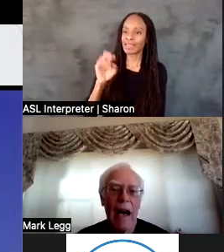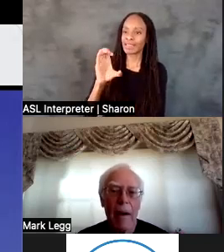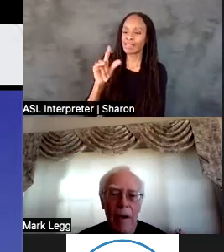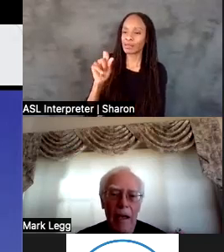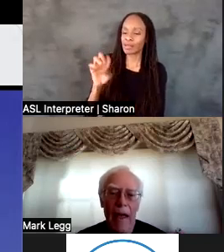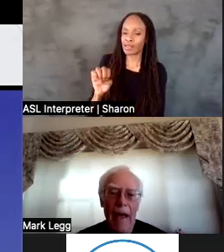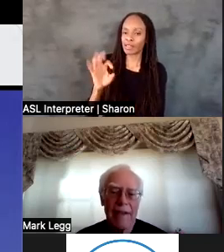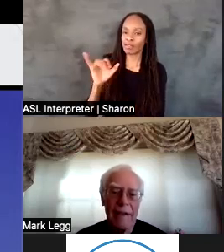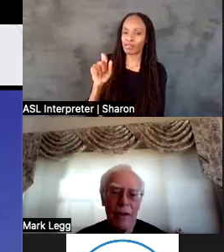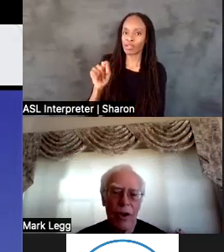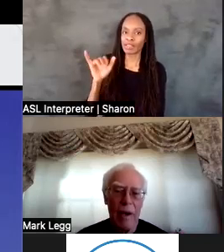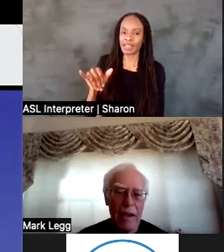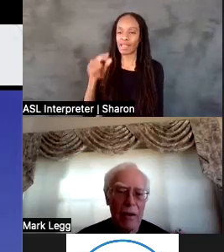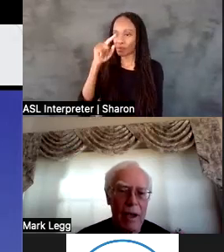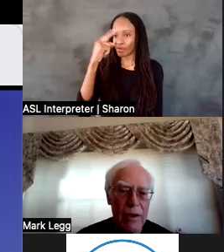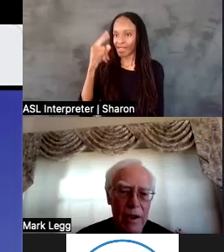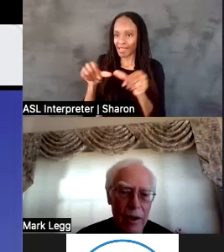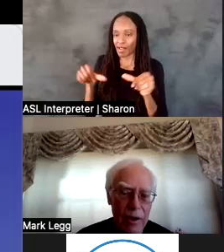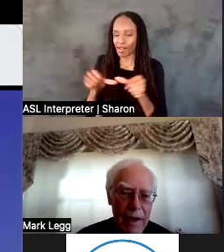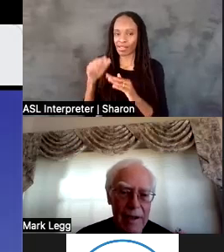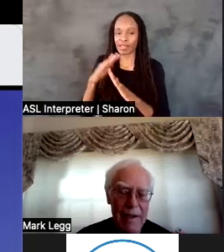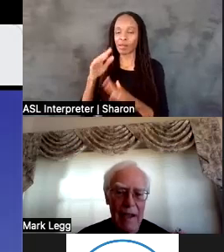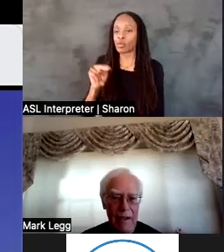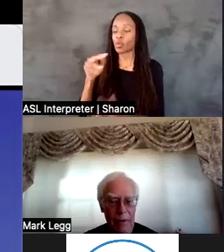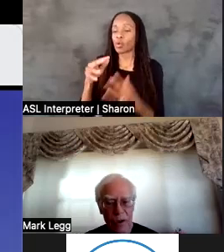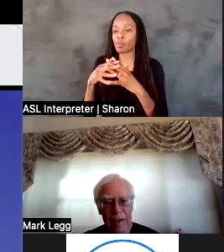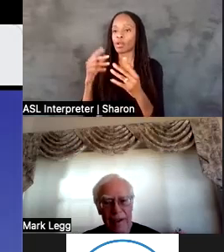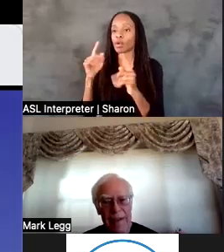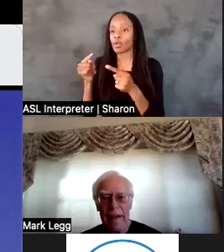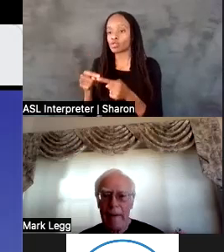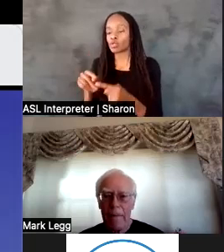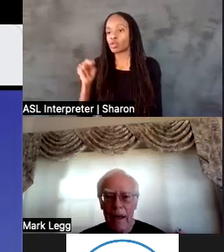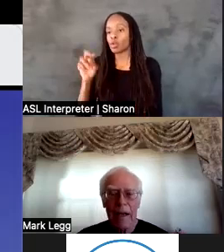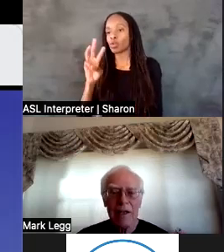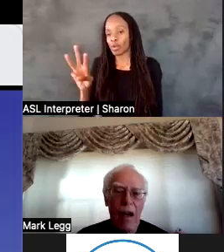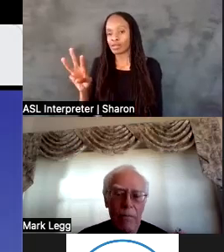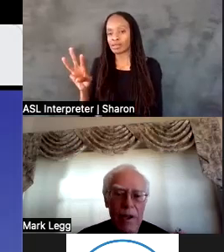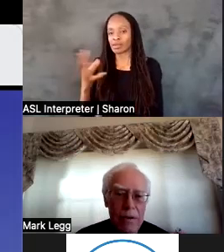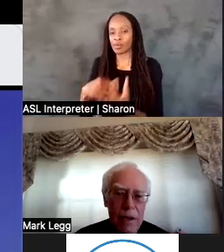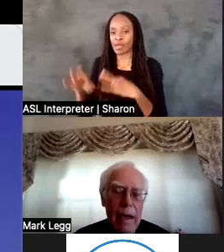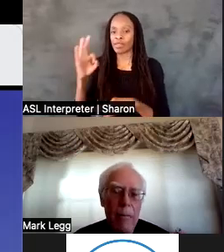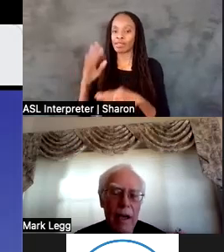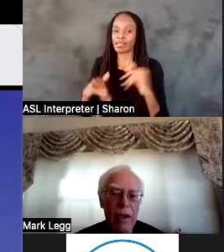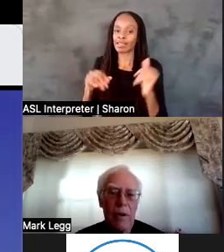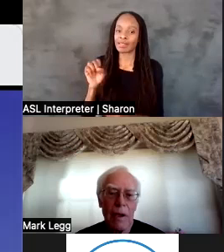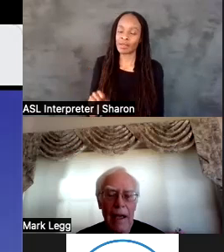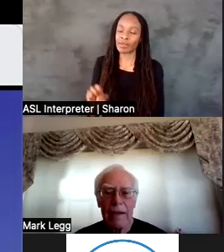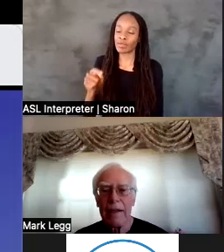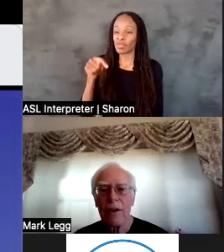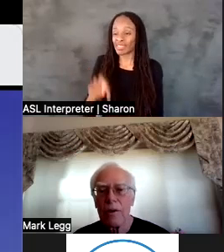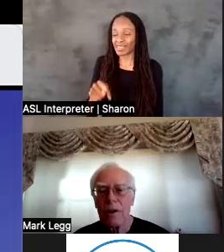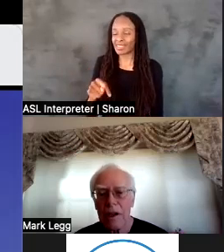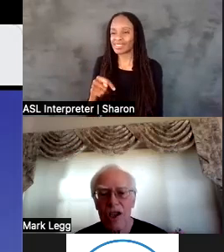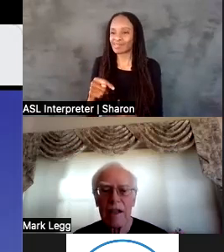the top, that said that North America went to the northwest instead of south. So this is an unsolved mystery, but it could be related